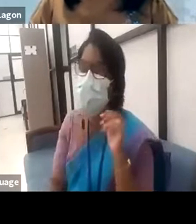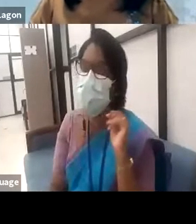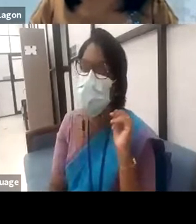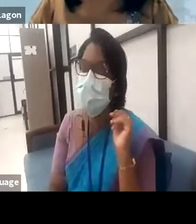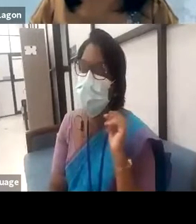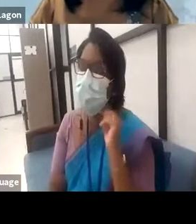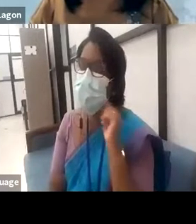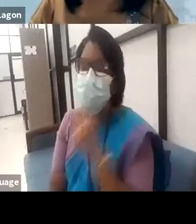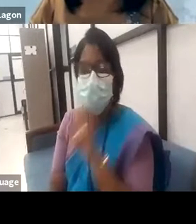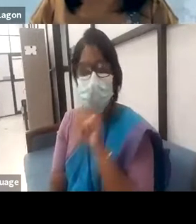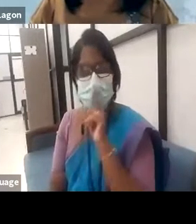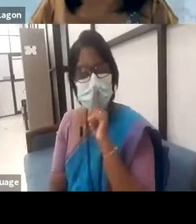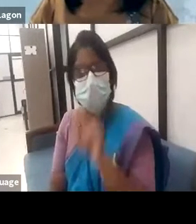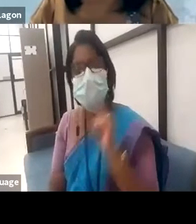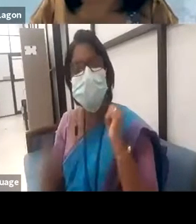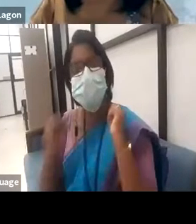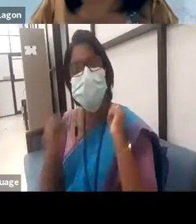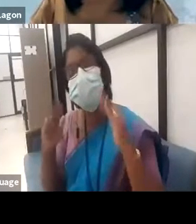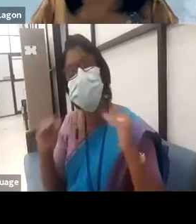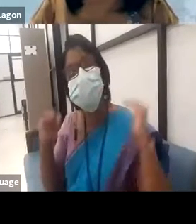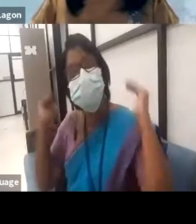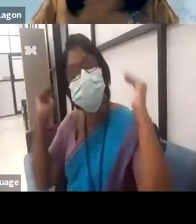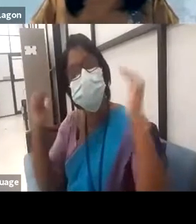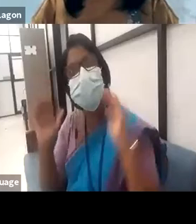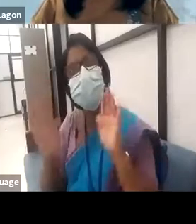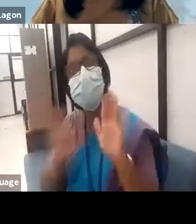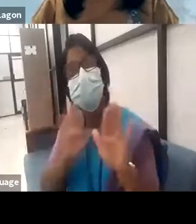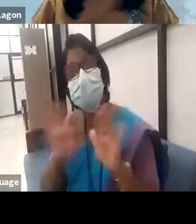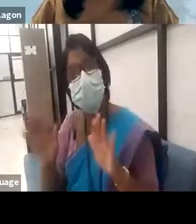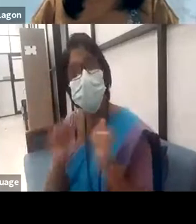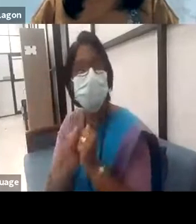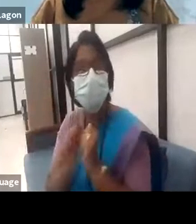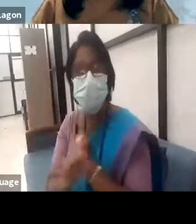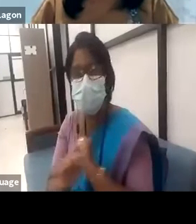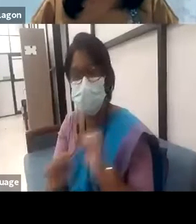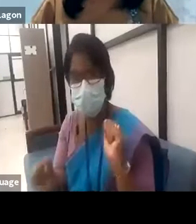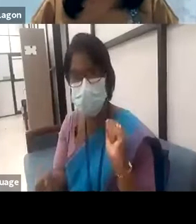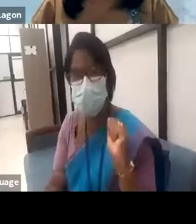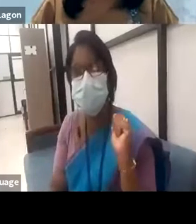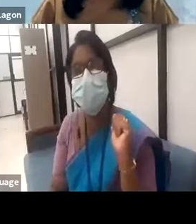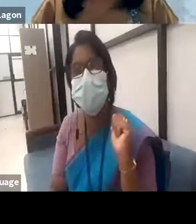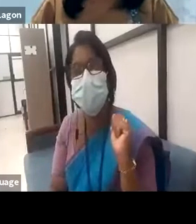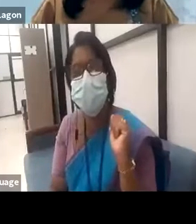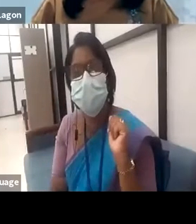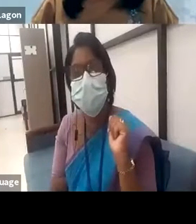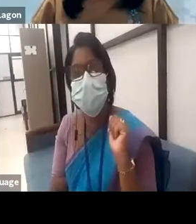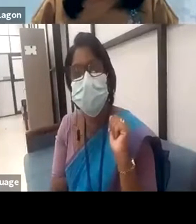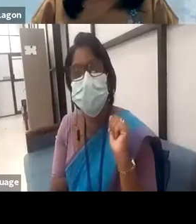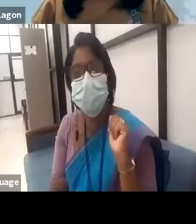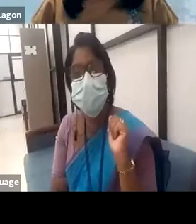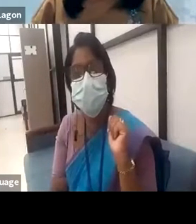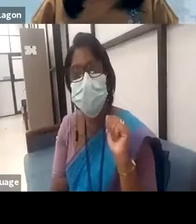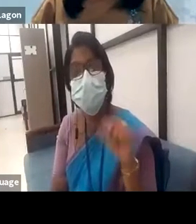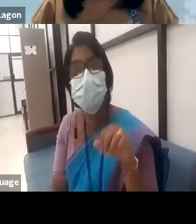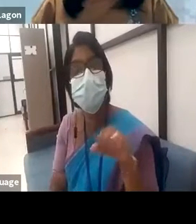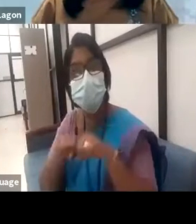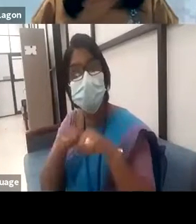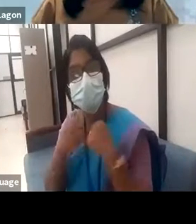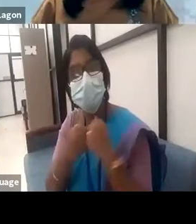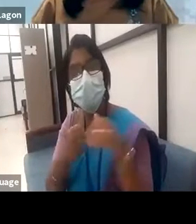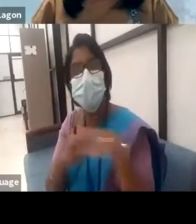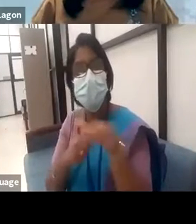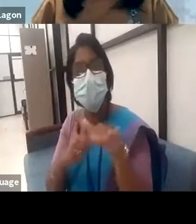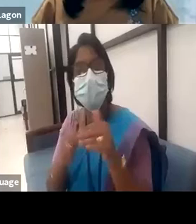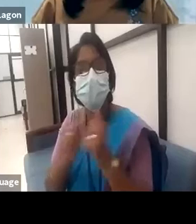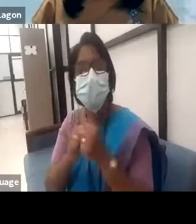And obviously they will lag behind in socio-economic development. And they are unable to contribute